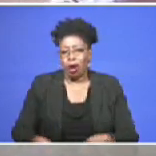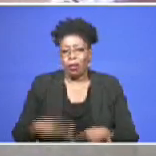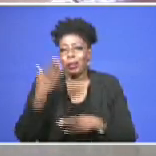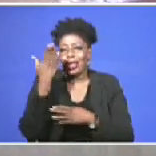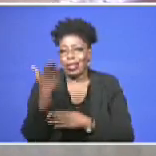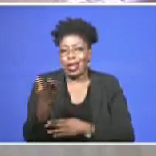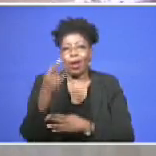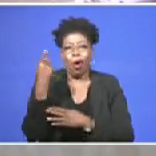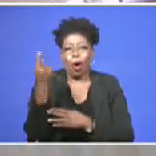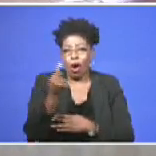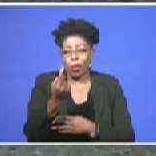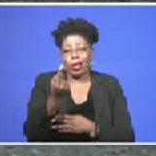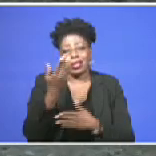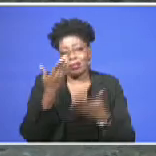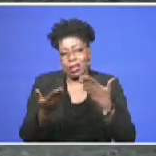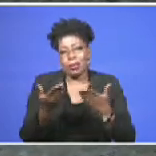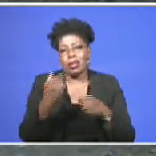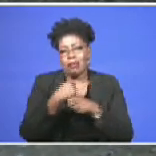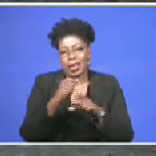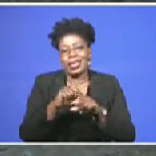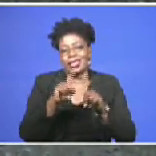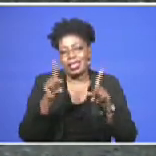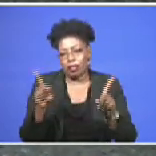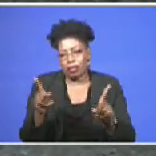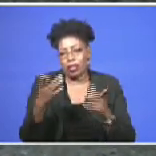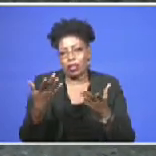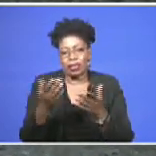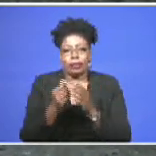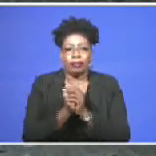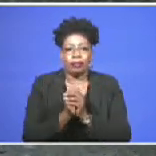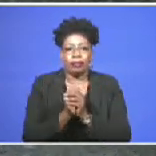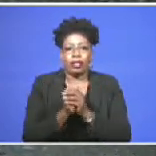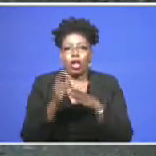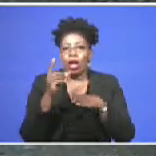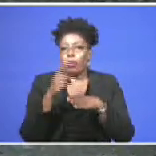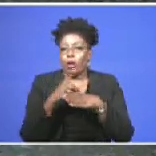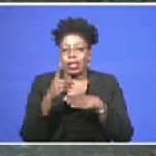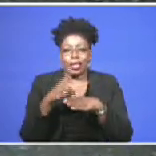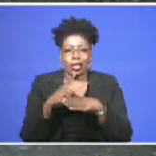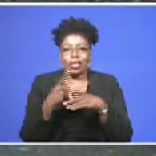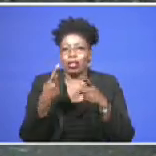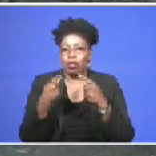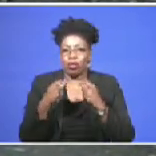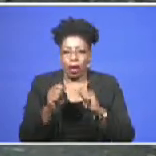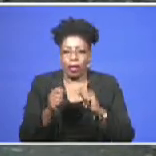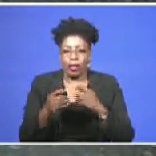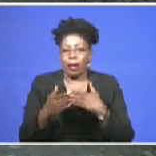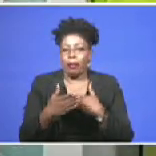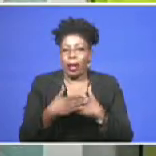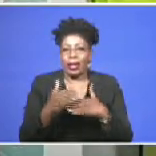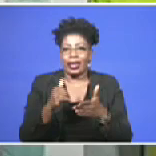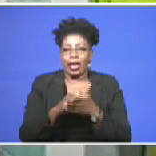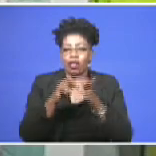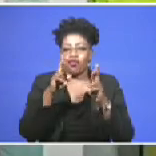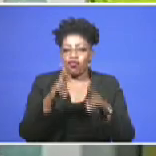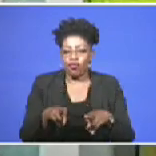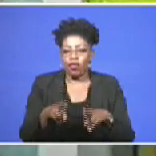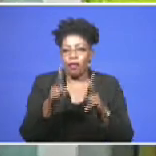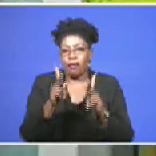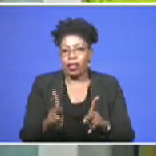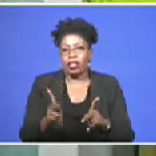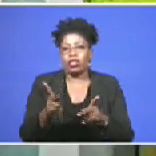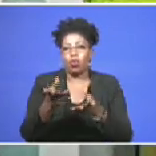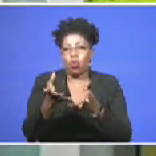time might make a difference. As Potoski tries to resume its normalcy, vendors just want one thing,